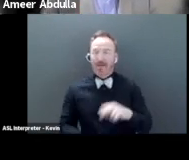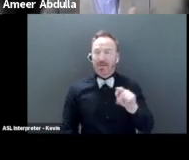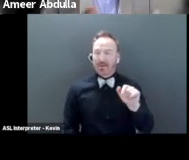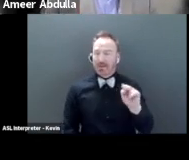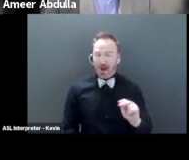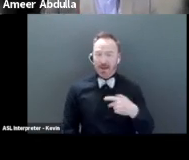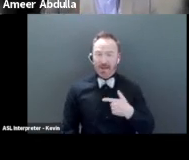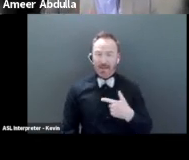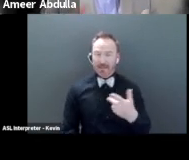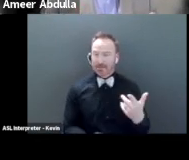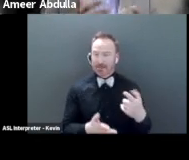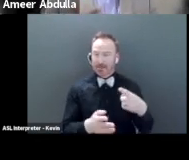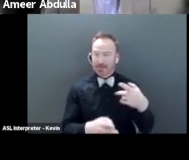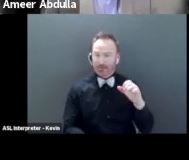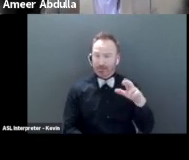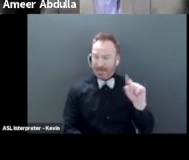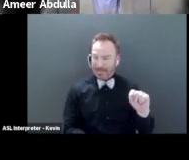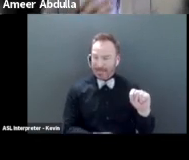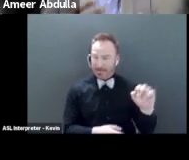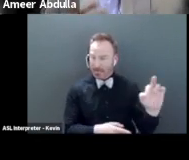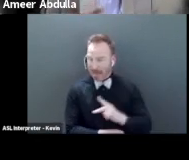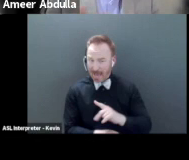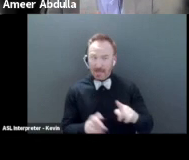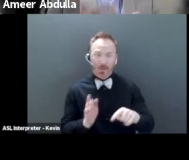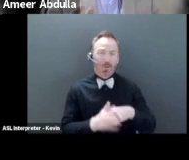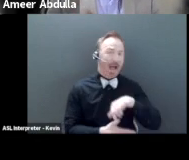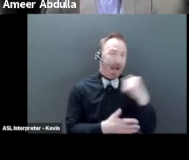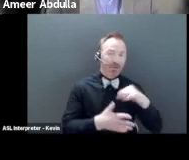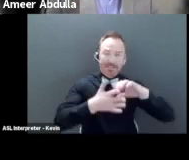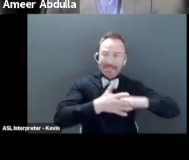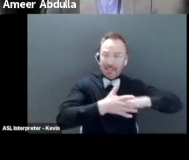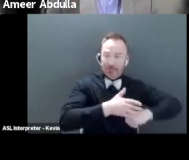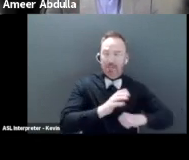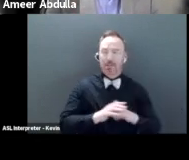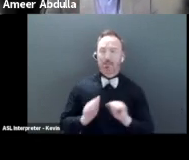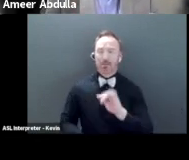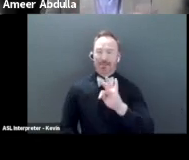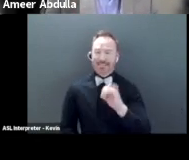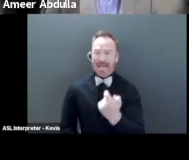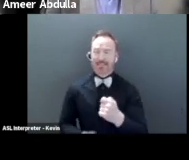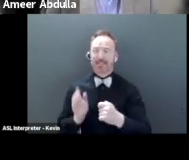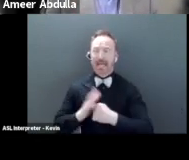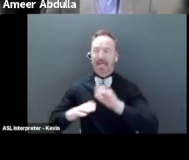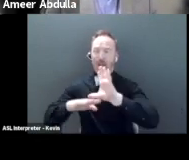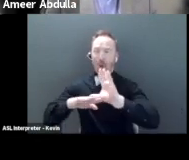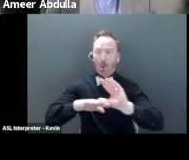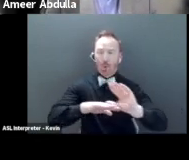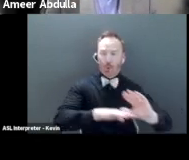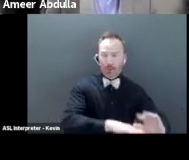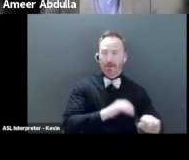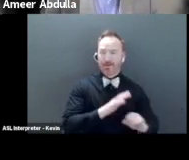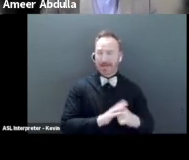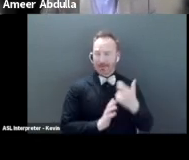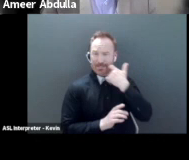and tax planning strategies that you can implement that make the actual tax rate lower than the posted rate that I did the math on.